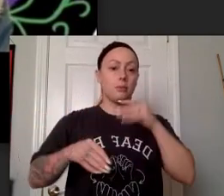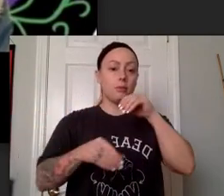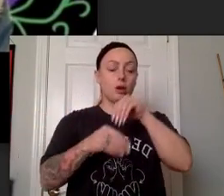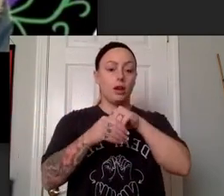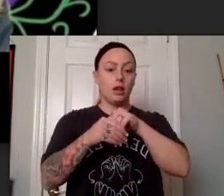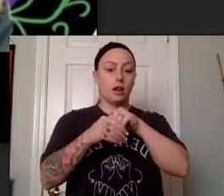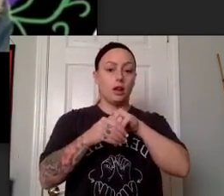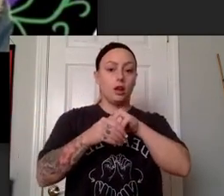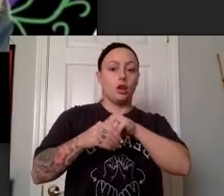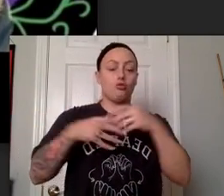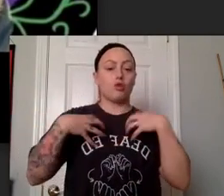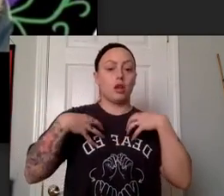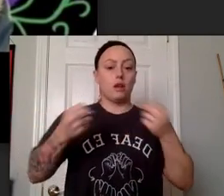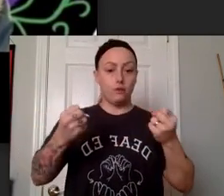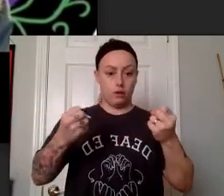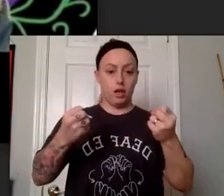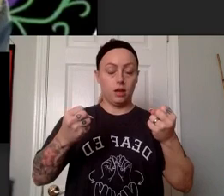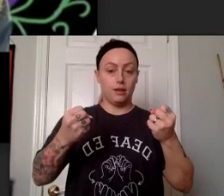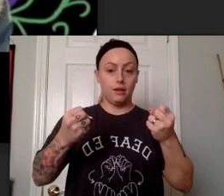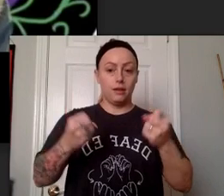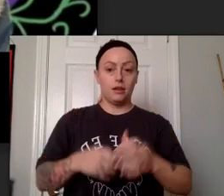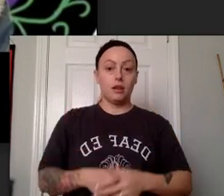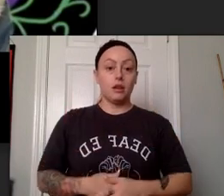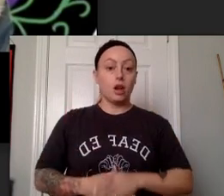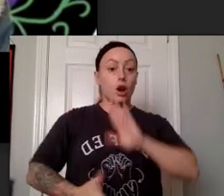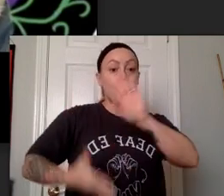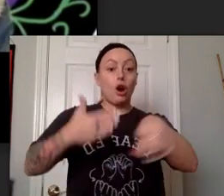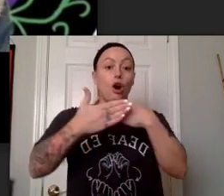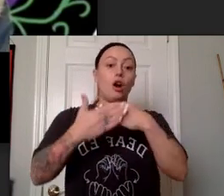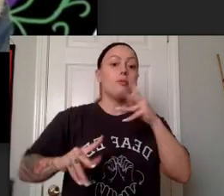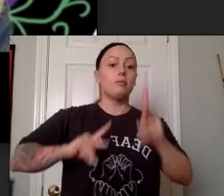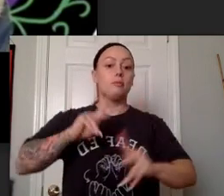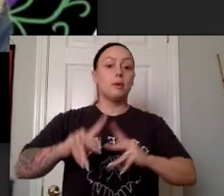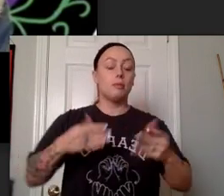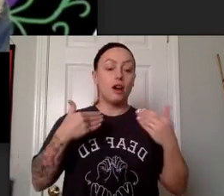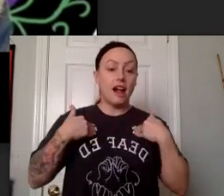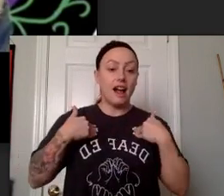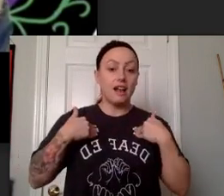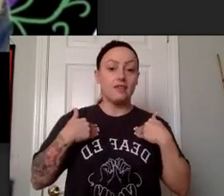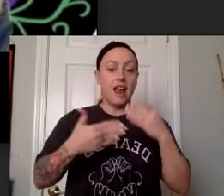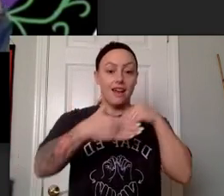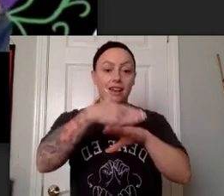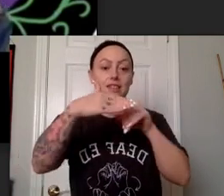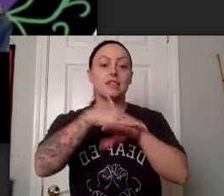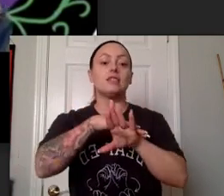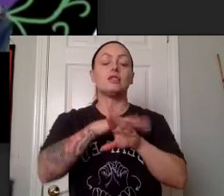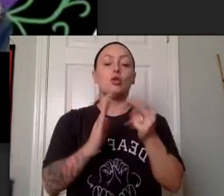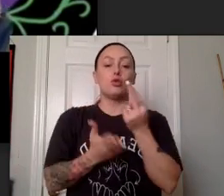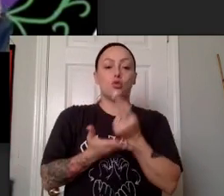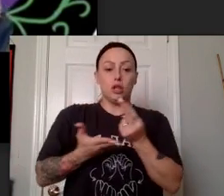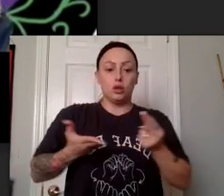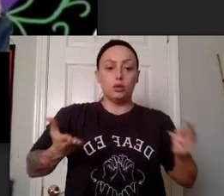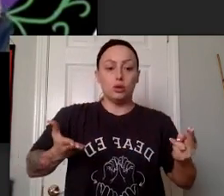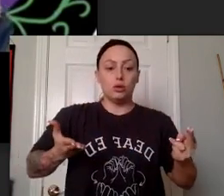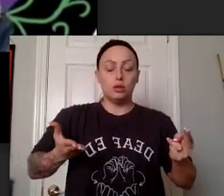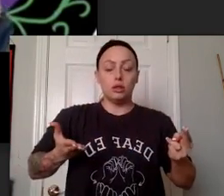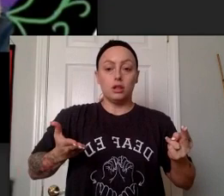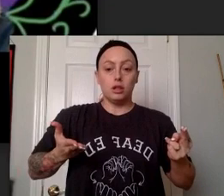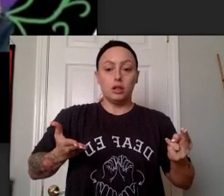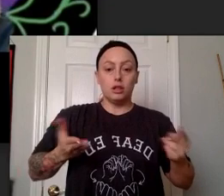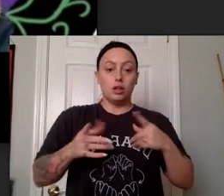where all people have the access and the resources they need to access